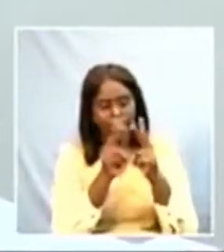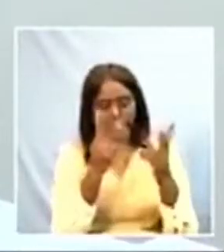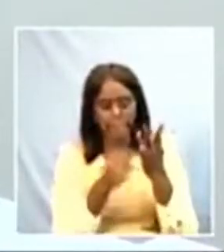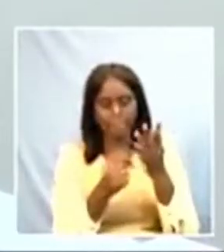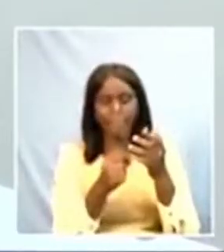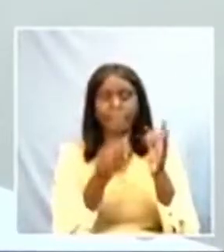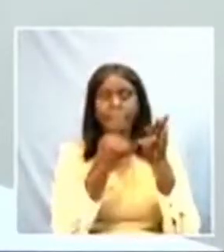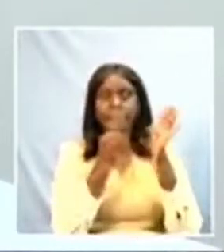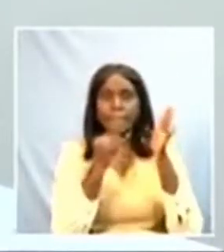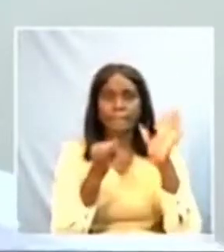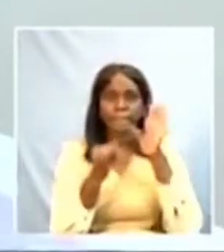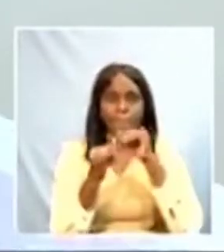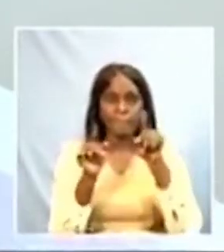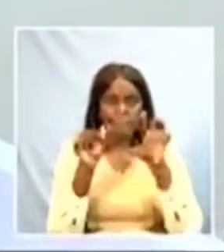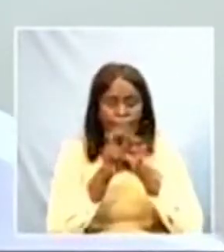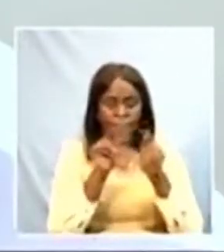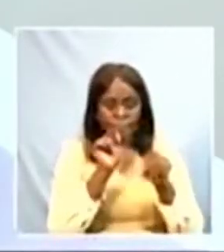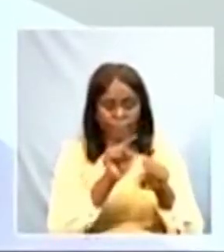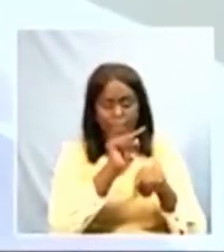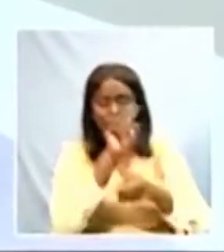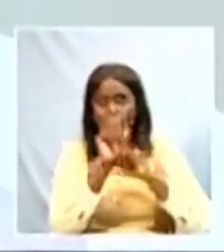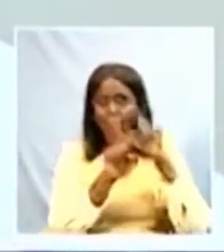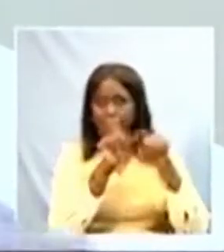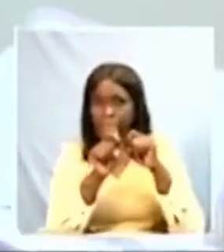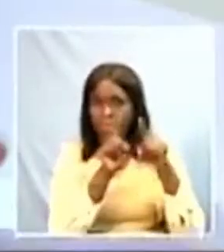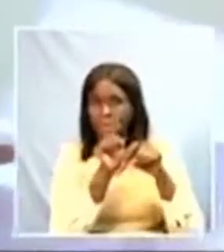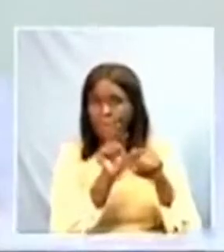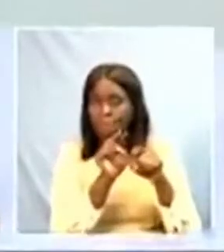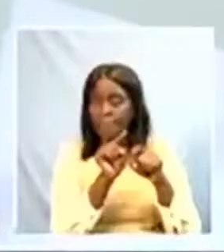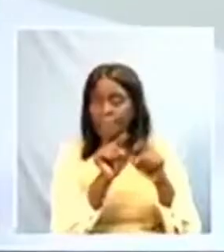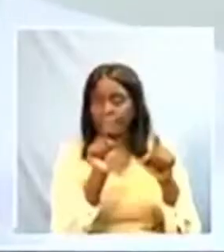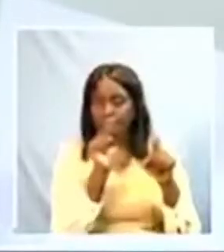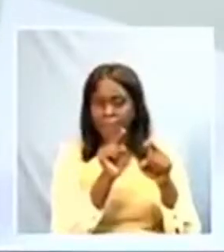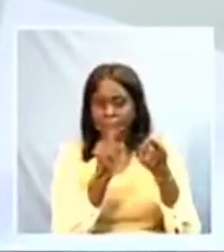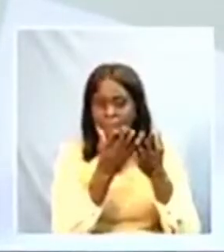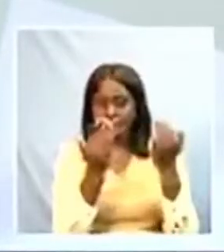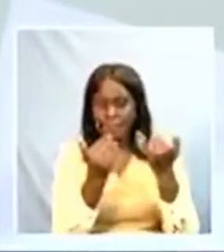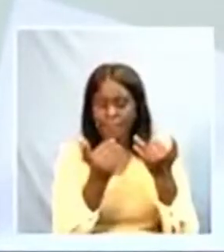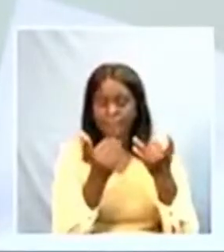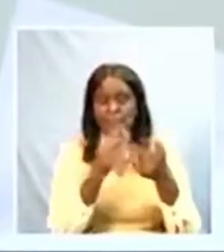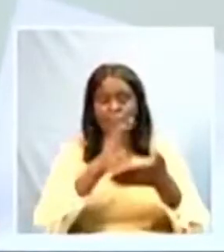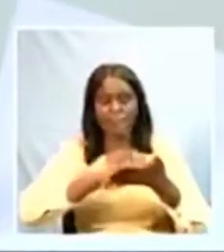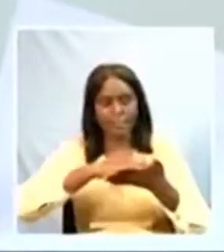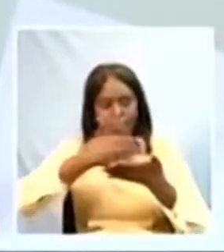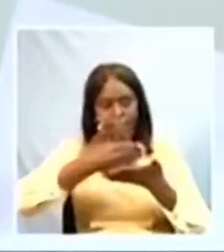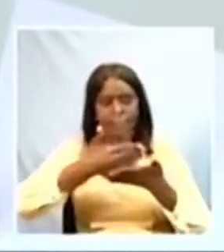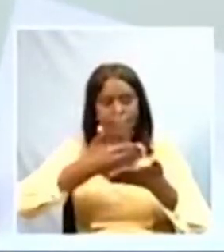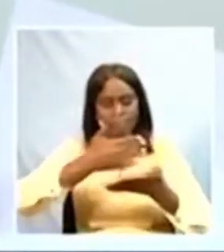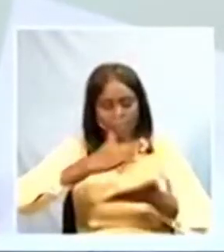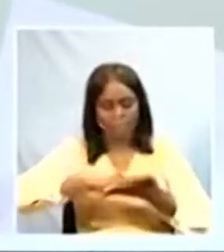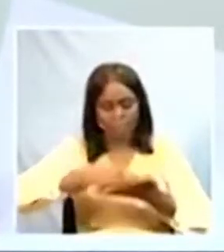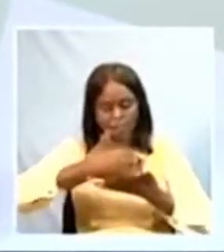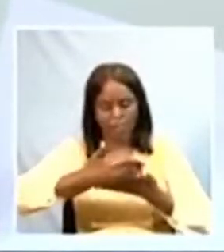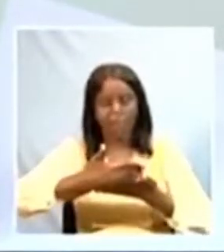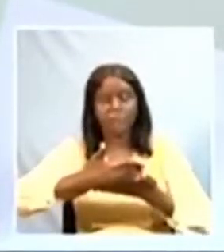are identified. And in this question, this is where a laptop or